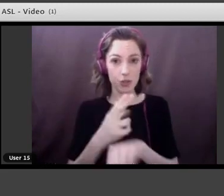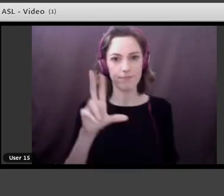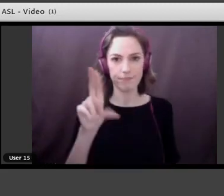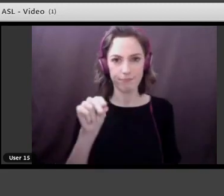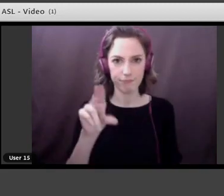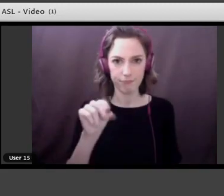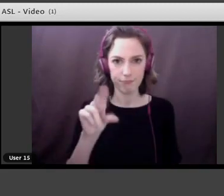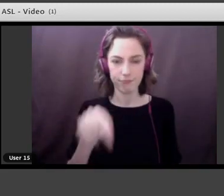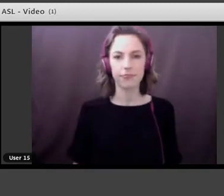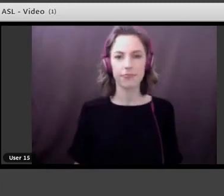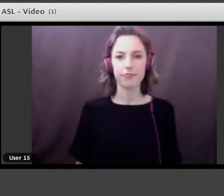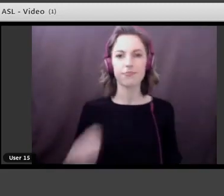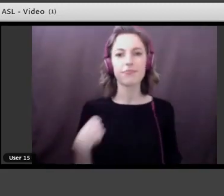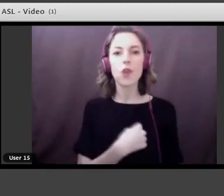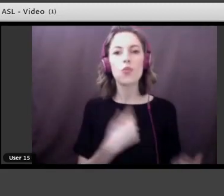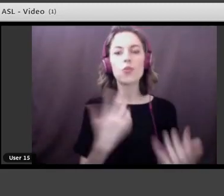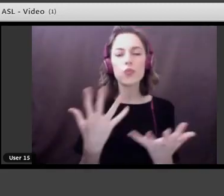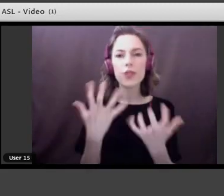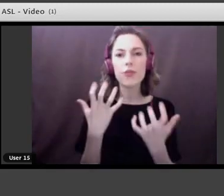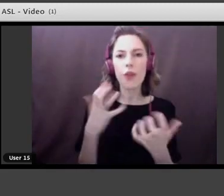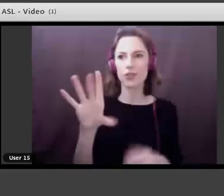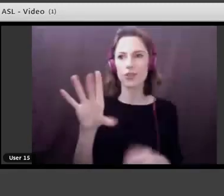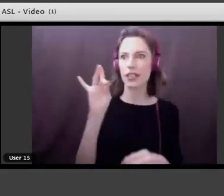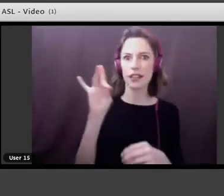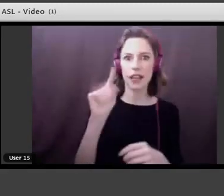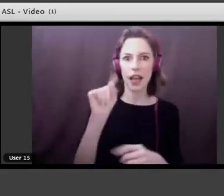for each purpose that you have.